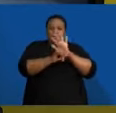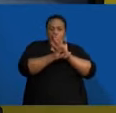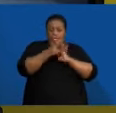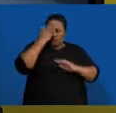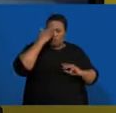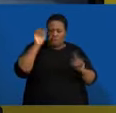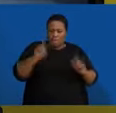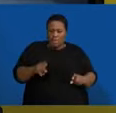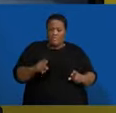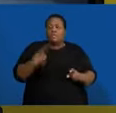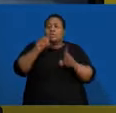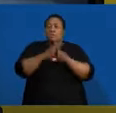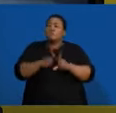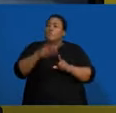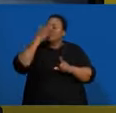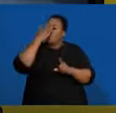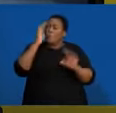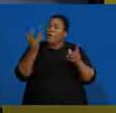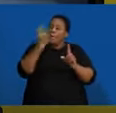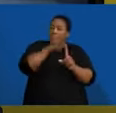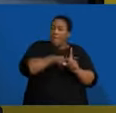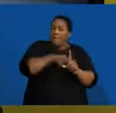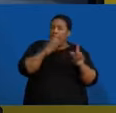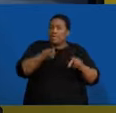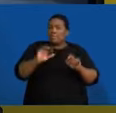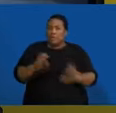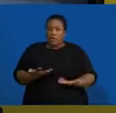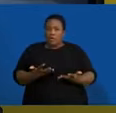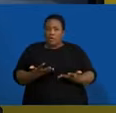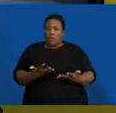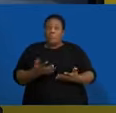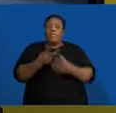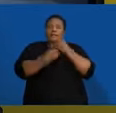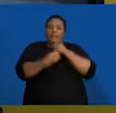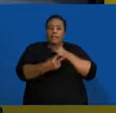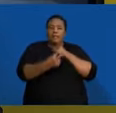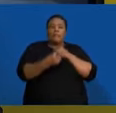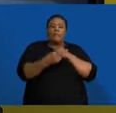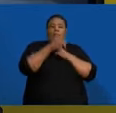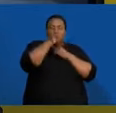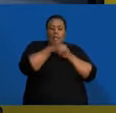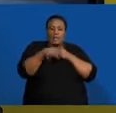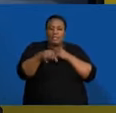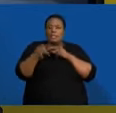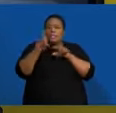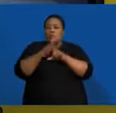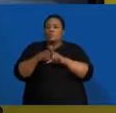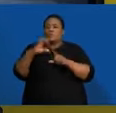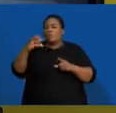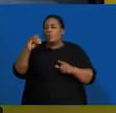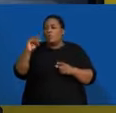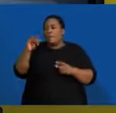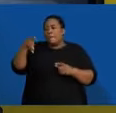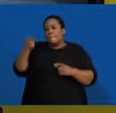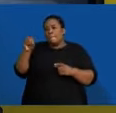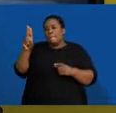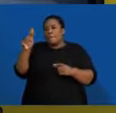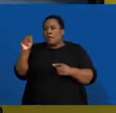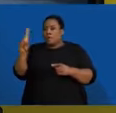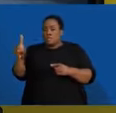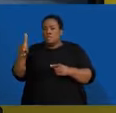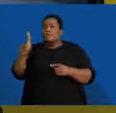and know how to apply them. That is your double angles and your compound angles. But remember, you don't need to cram